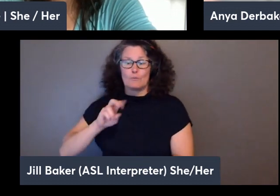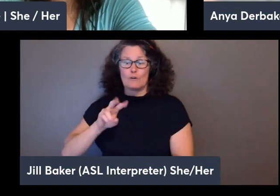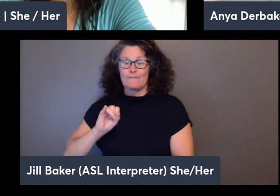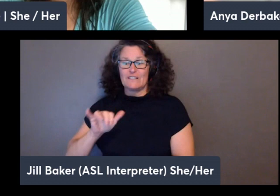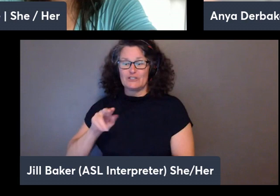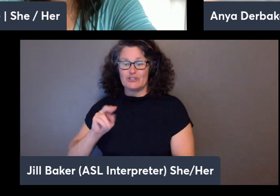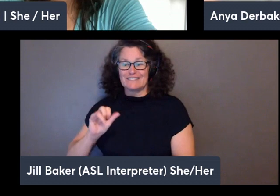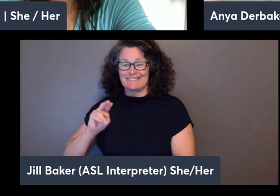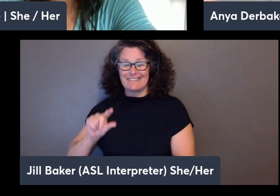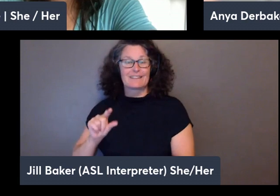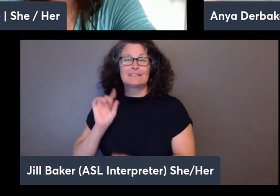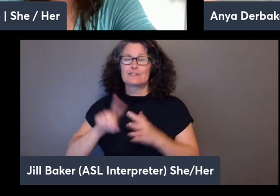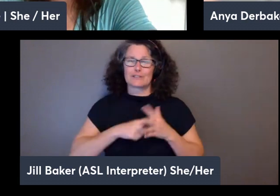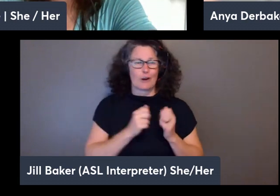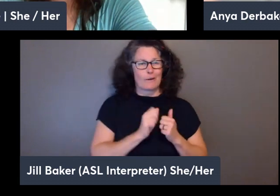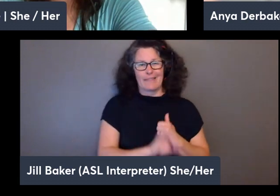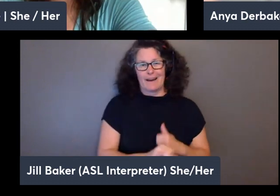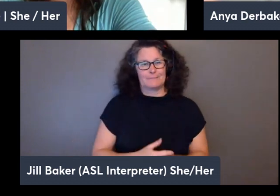you know